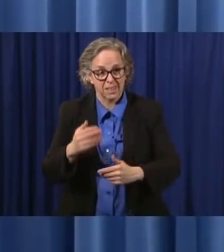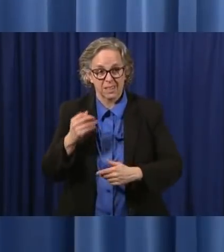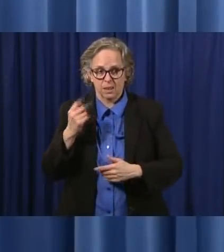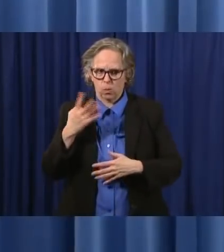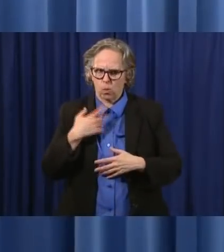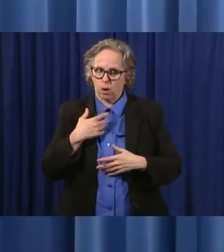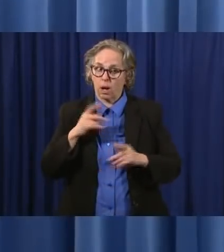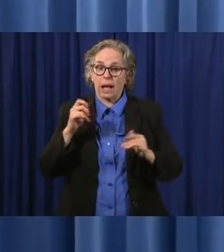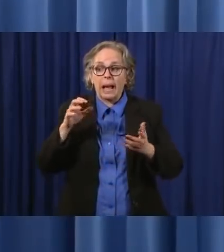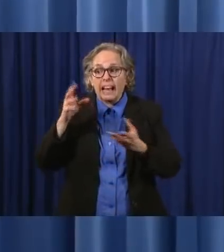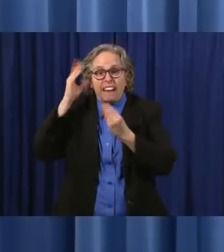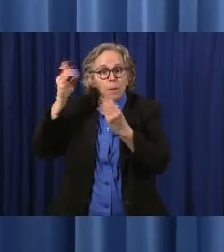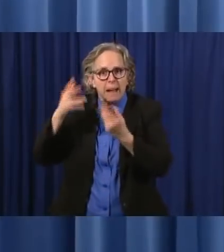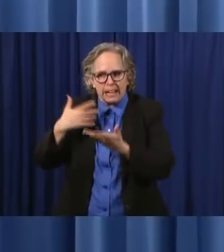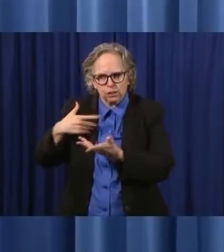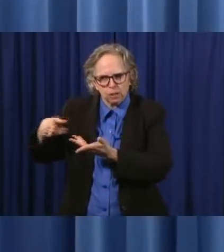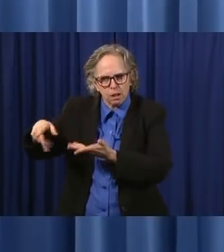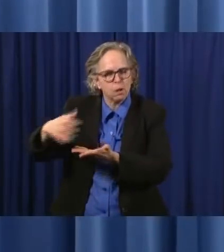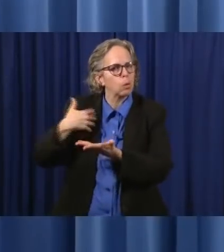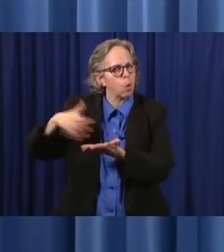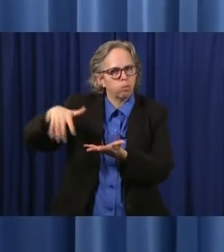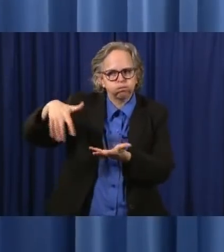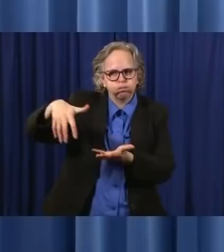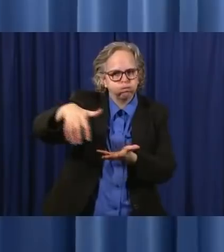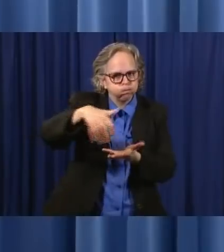data. The